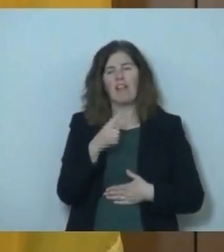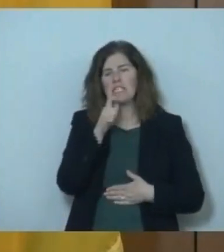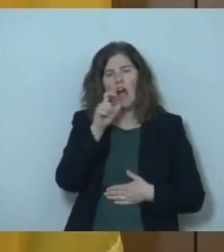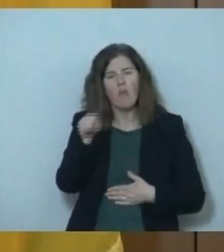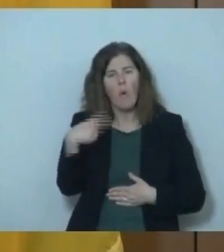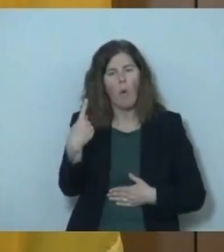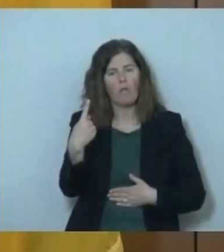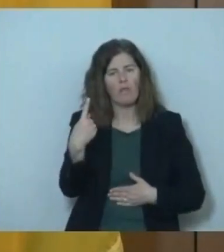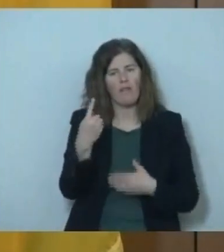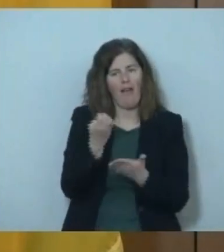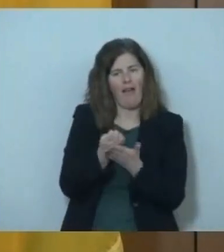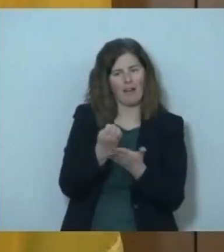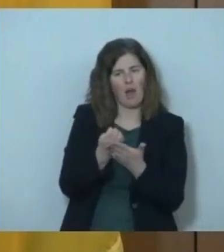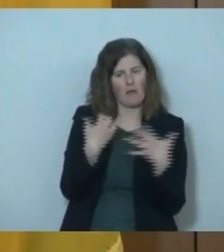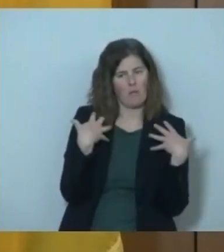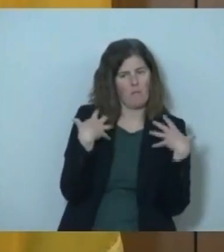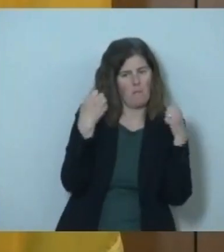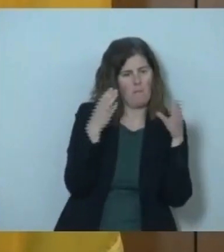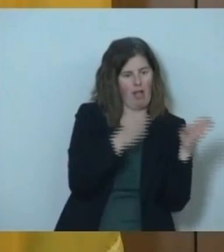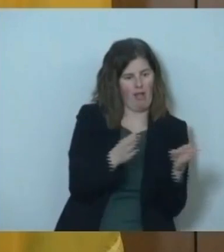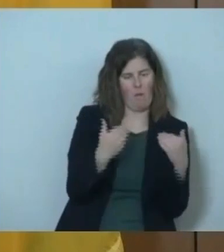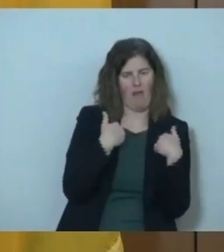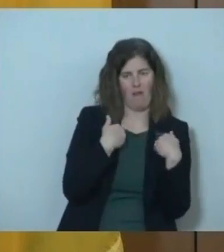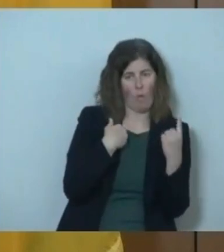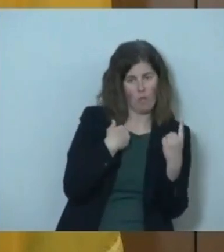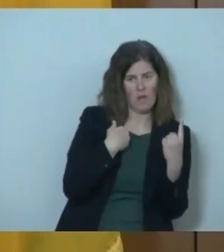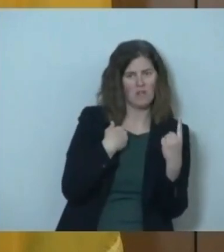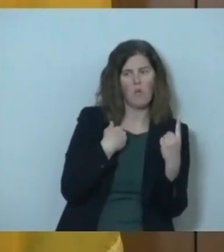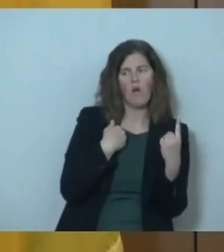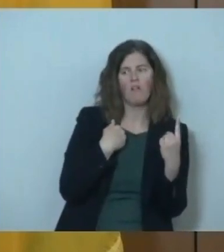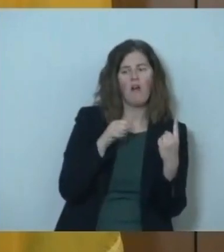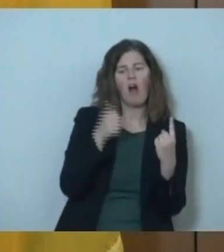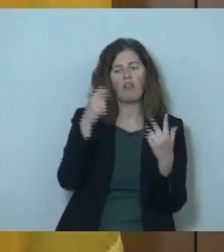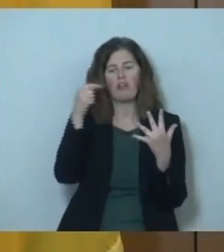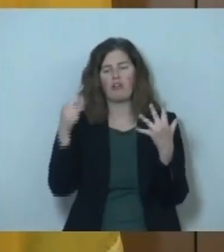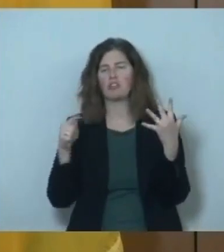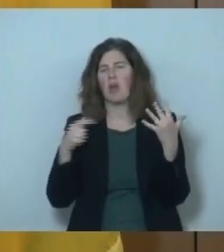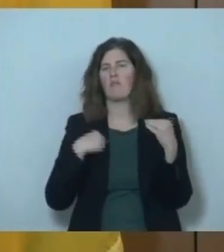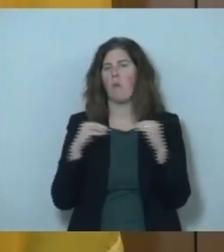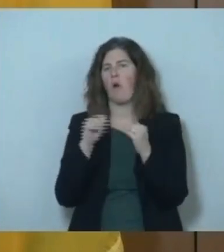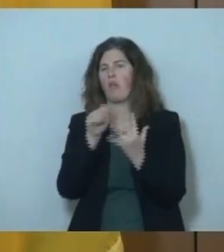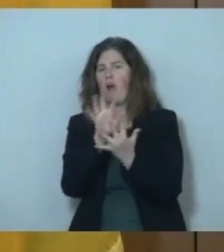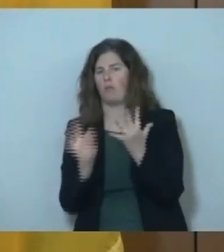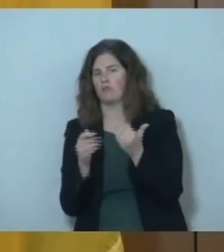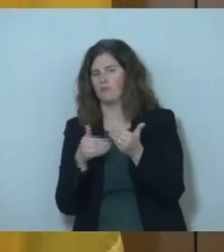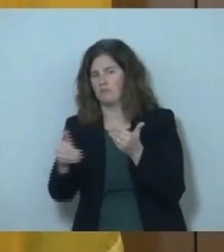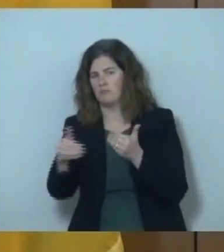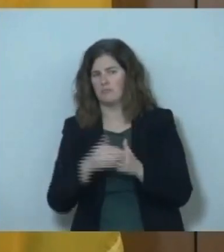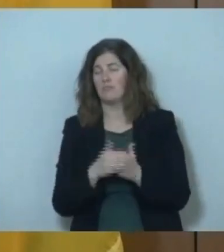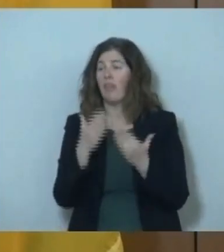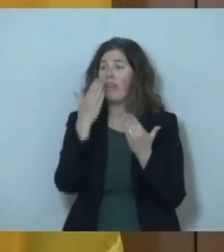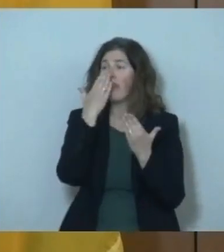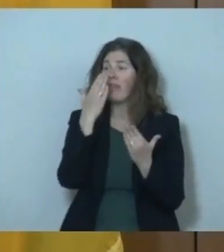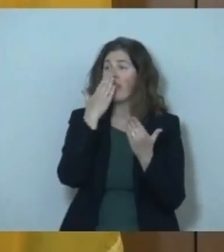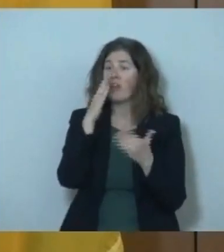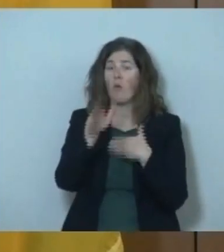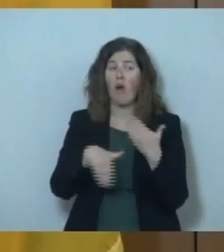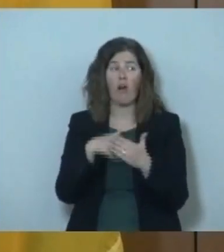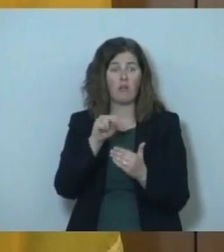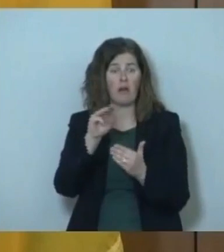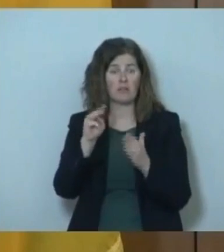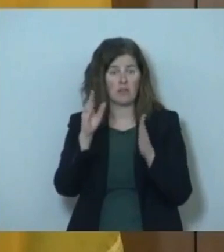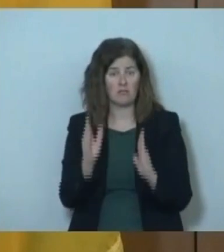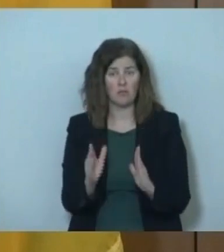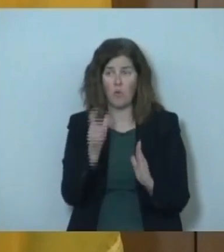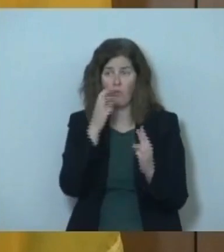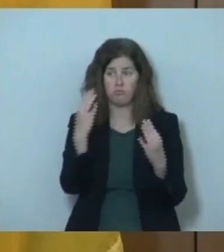only economic recovery tool or investment in our toolbox moving forward. I want to thank every New Mexican